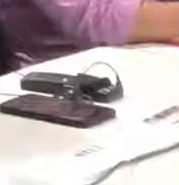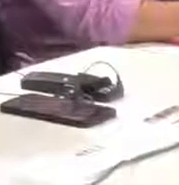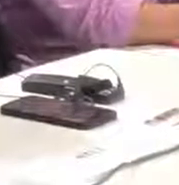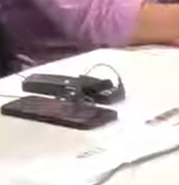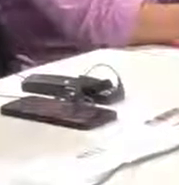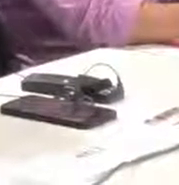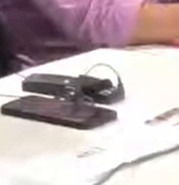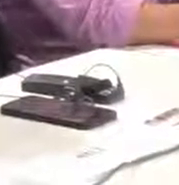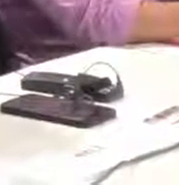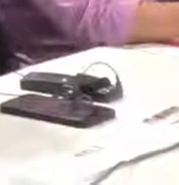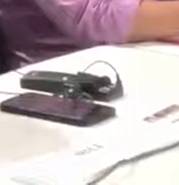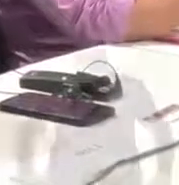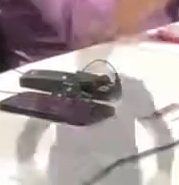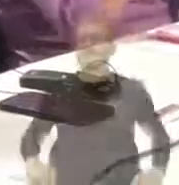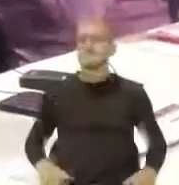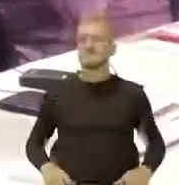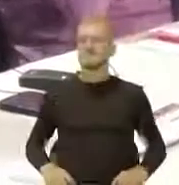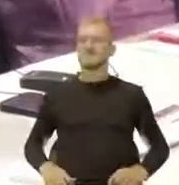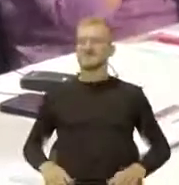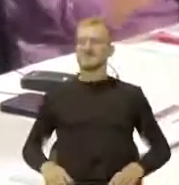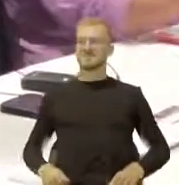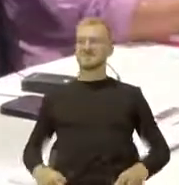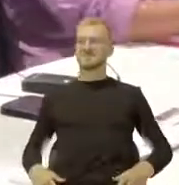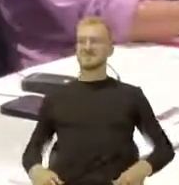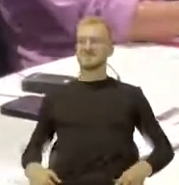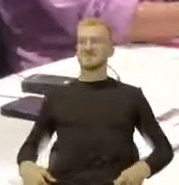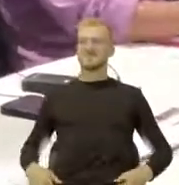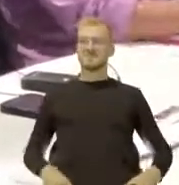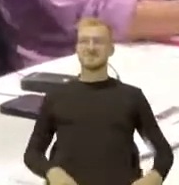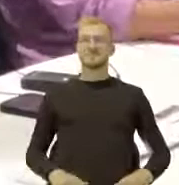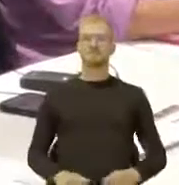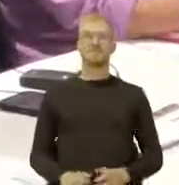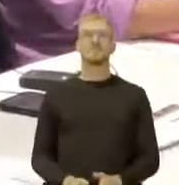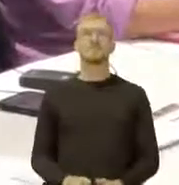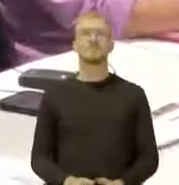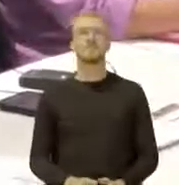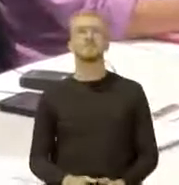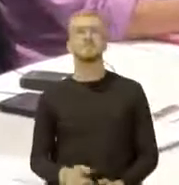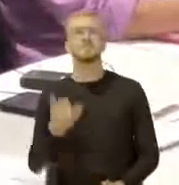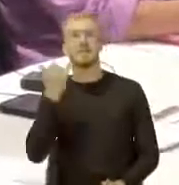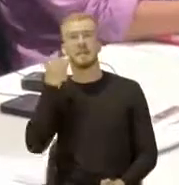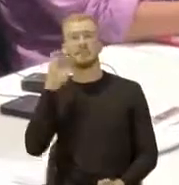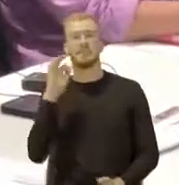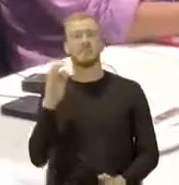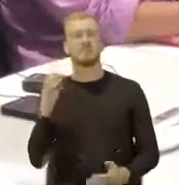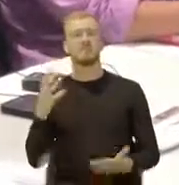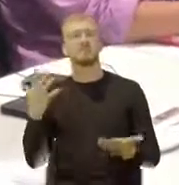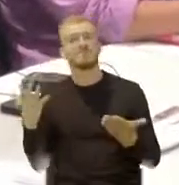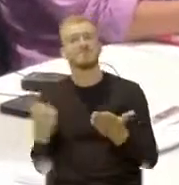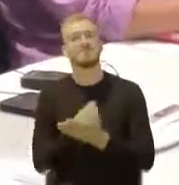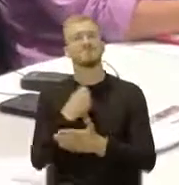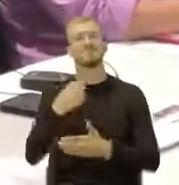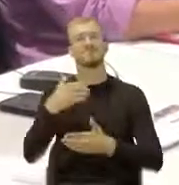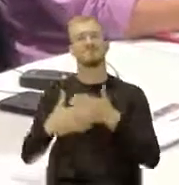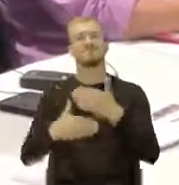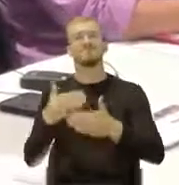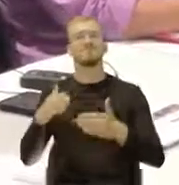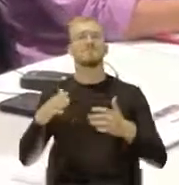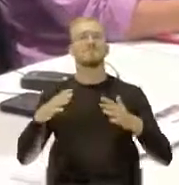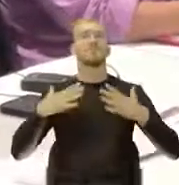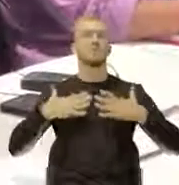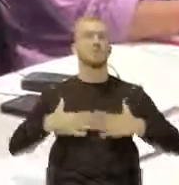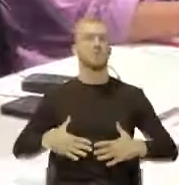language at all levels that aims to create a peaceful world for all. Let's bring a voice